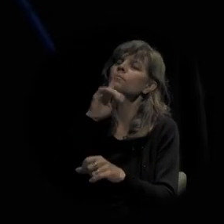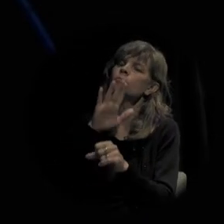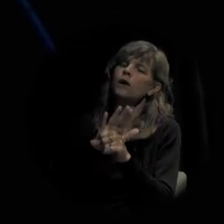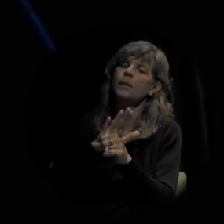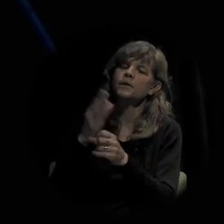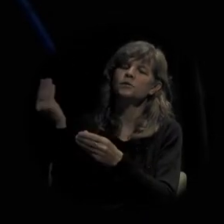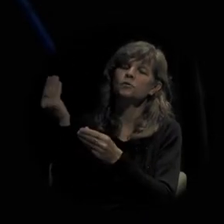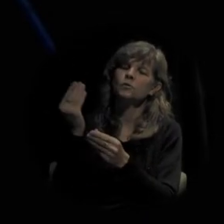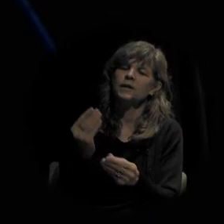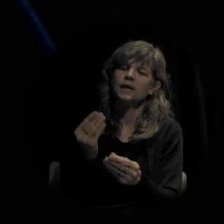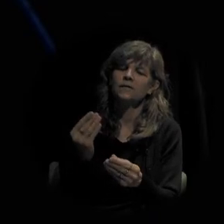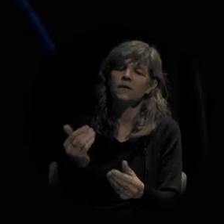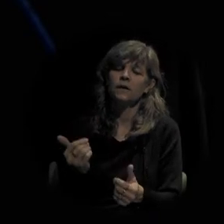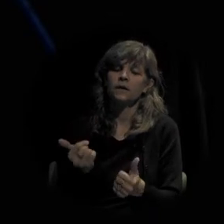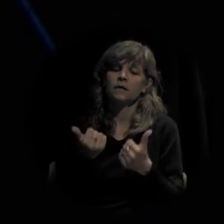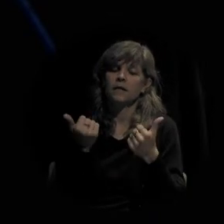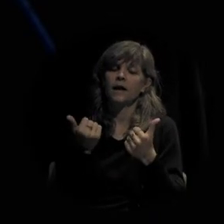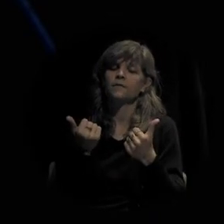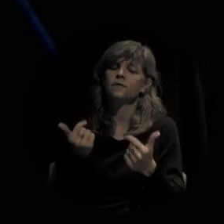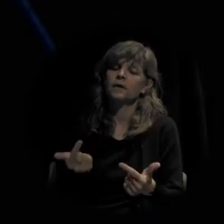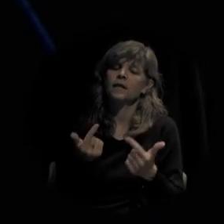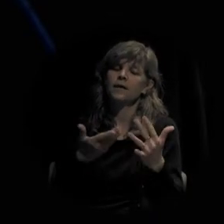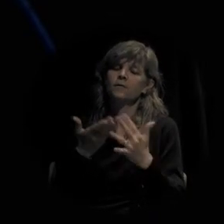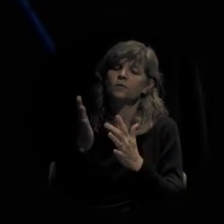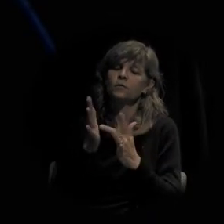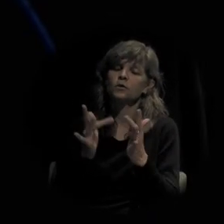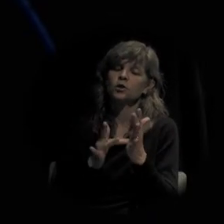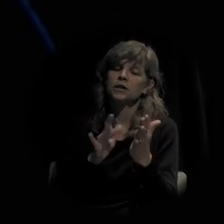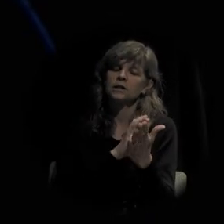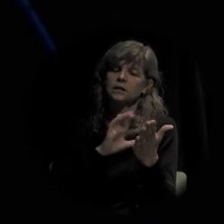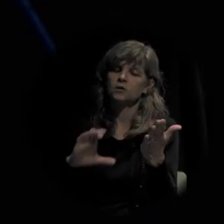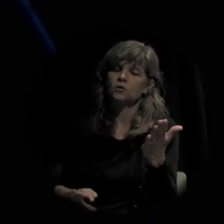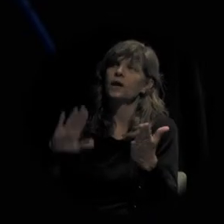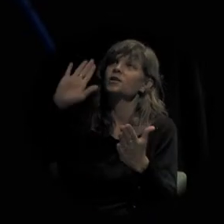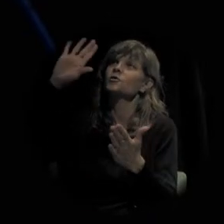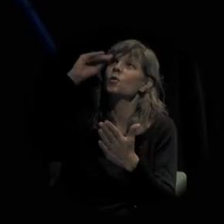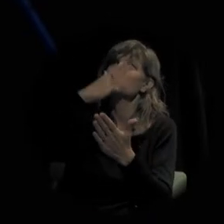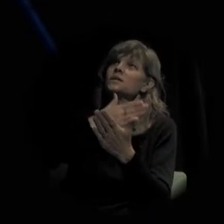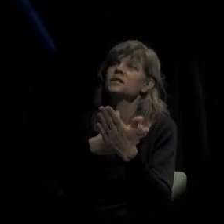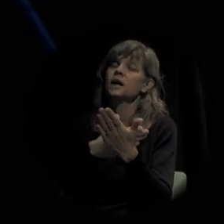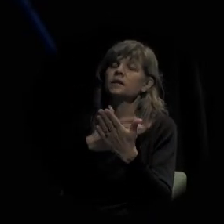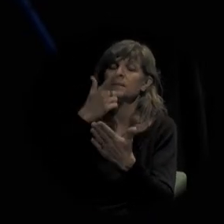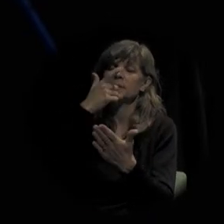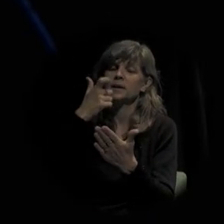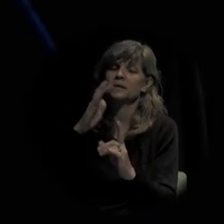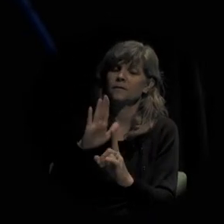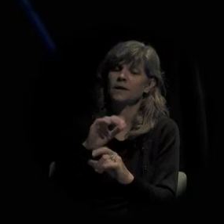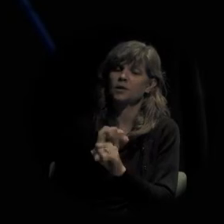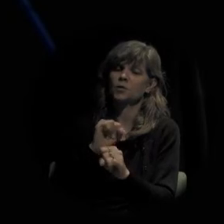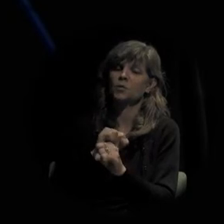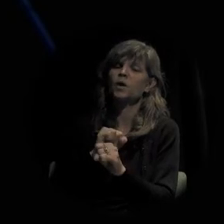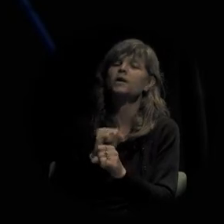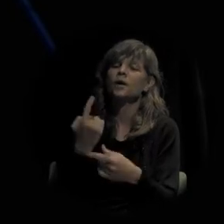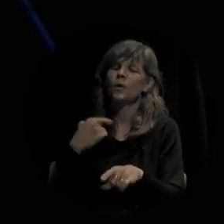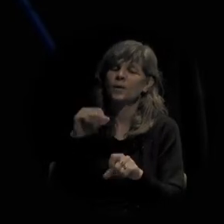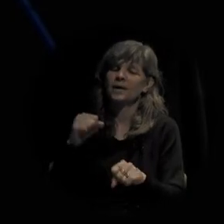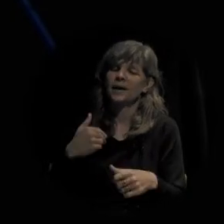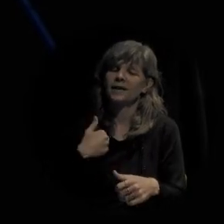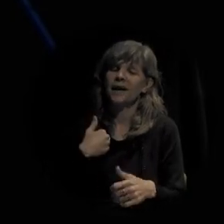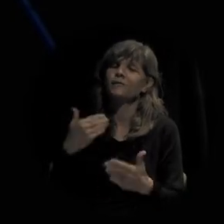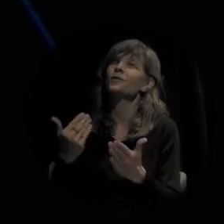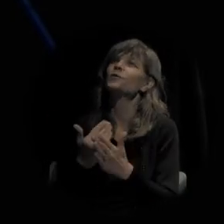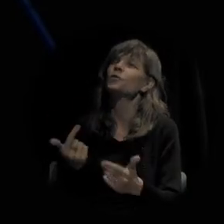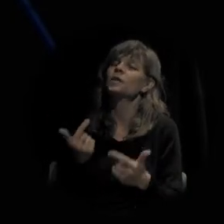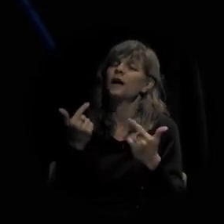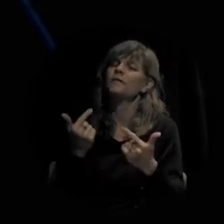Jesus. It is because of his work that we may have new life. We thank you, Lord, for the blessing